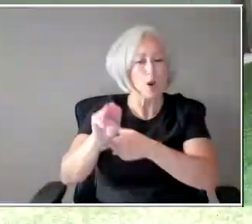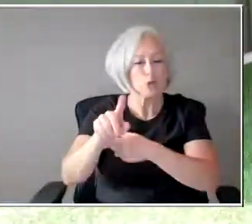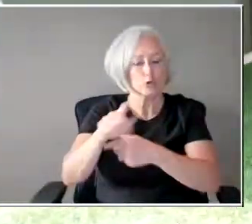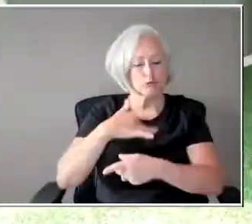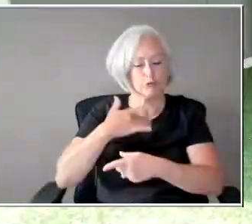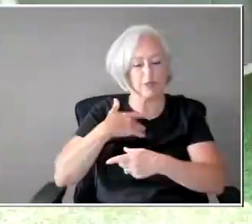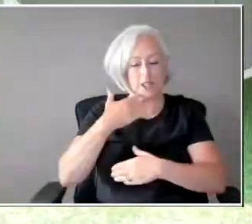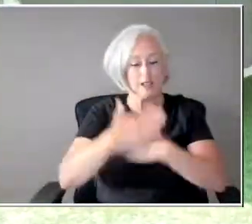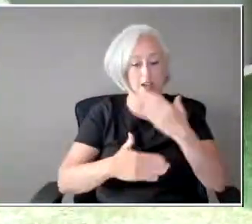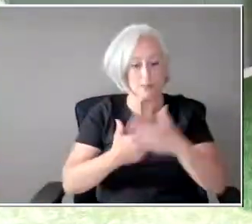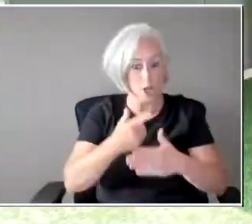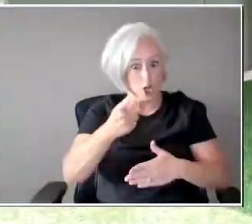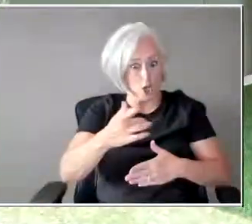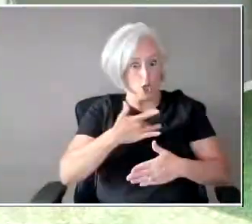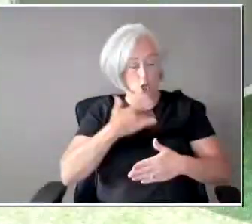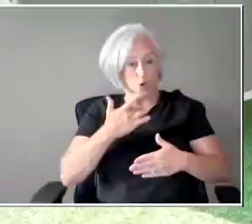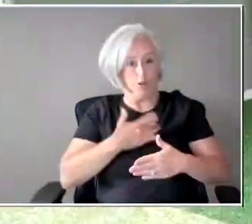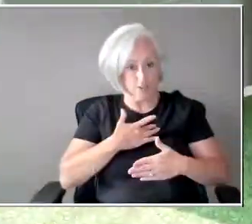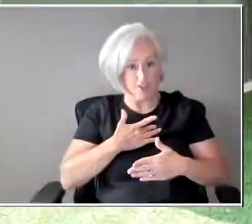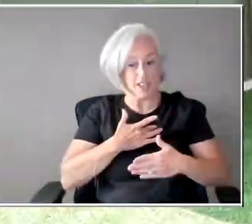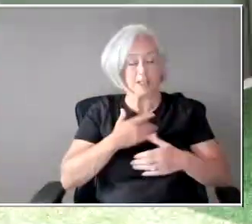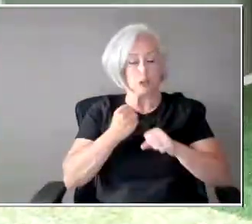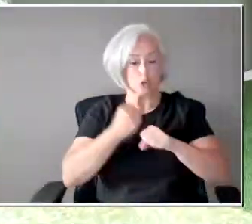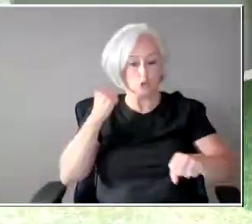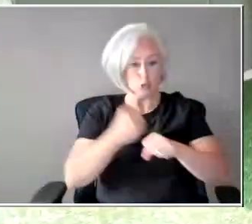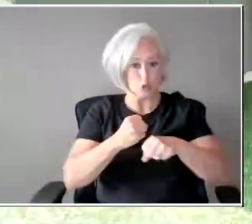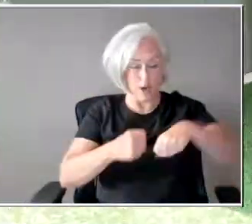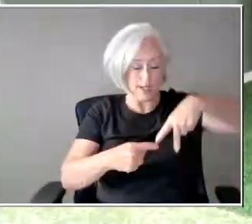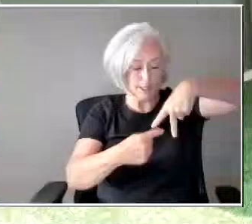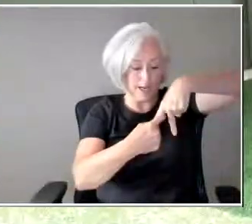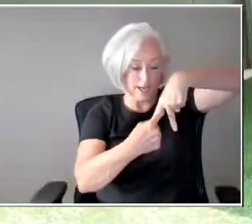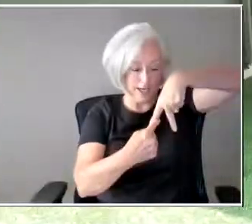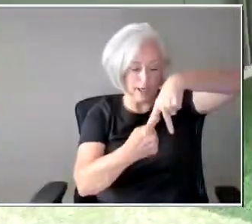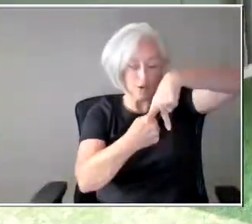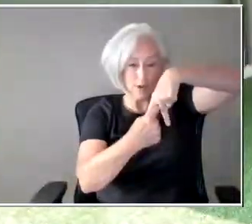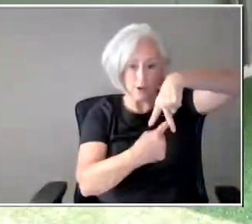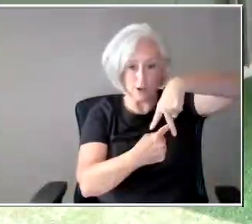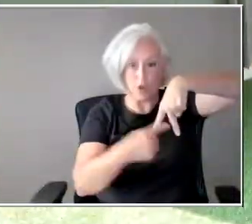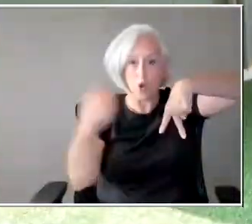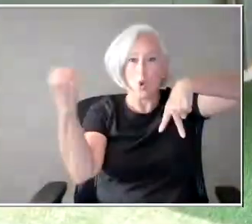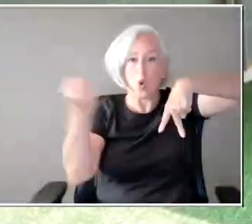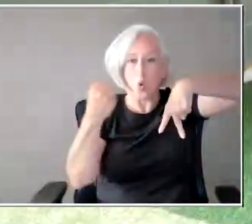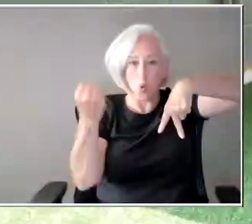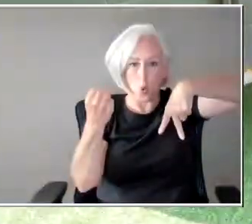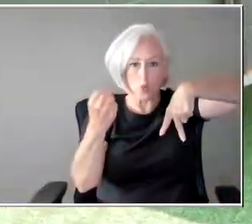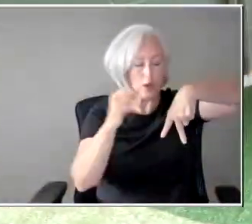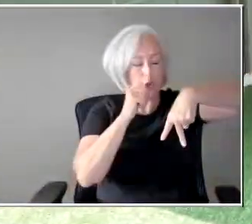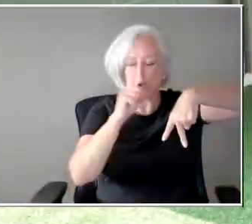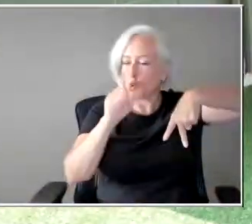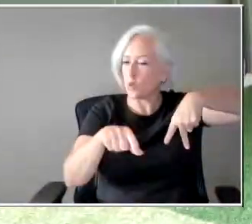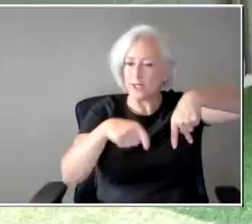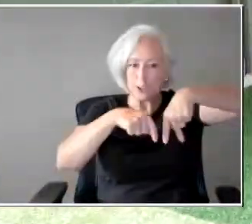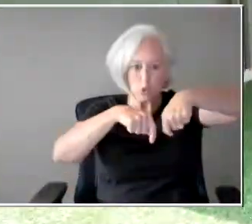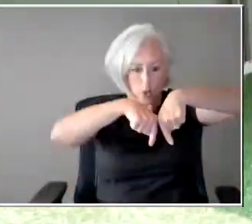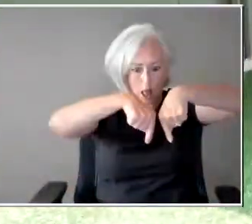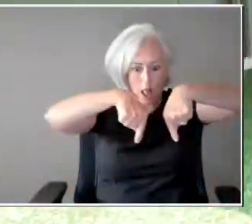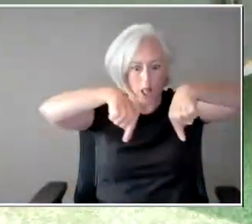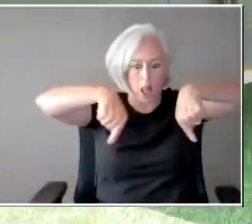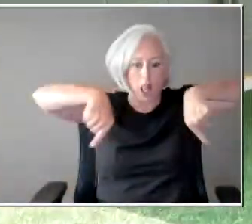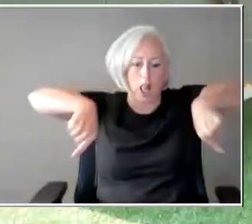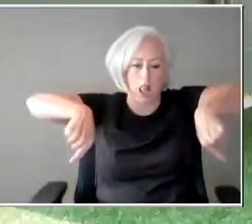in those in the groin muscles, hold that position. You don't have to continue to go further and further and further. And like I said, the longer you're in that